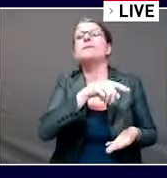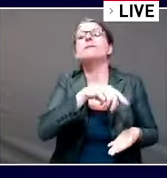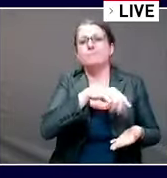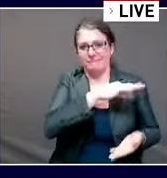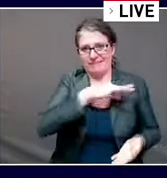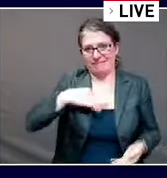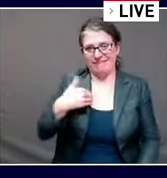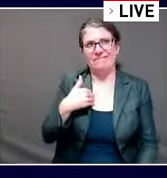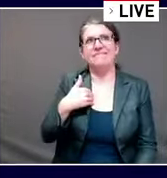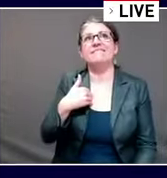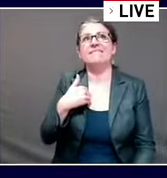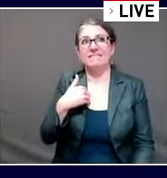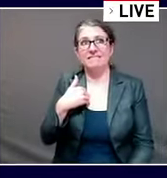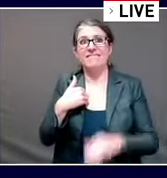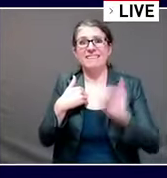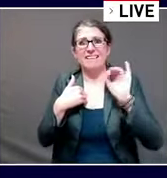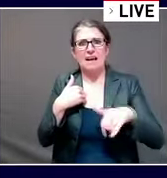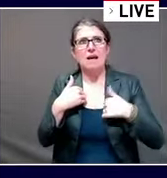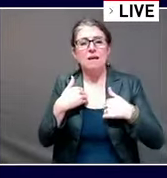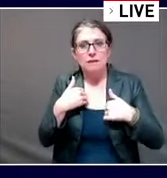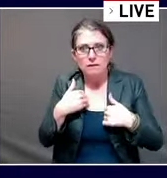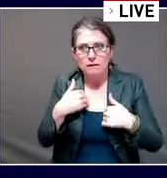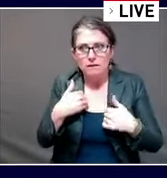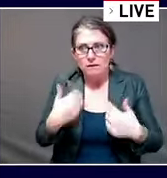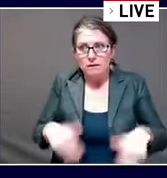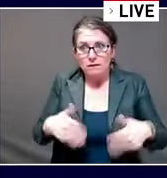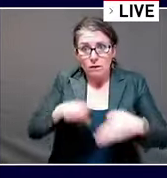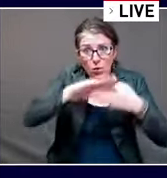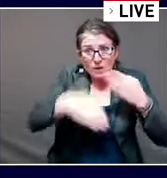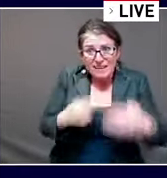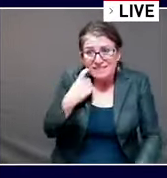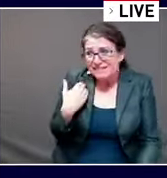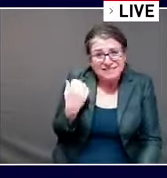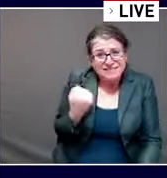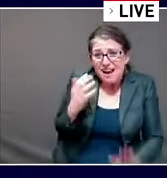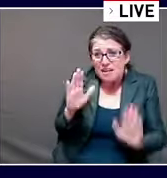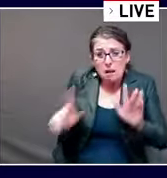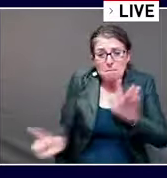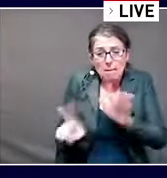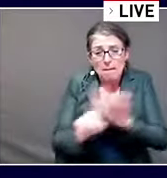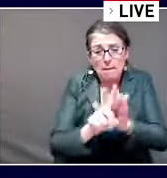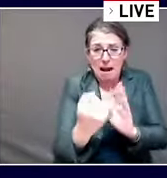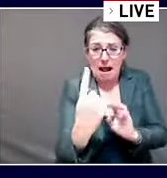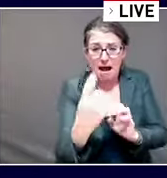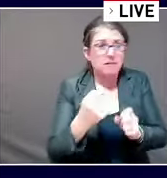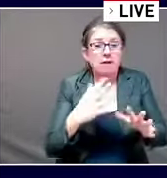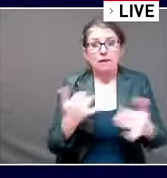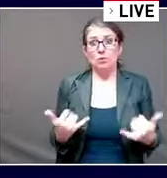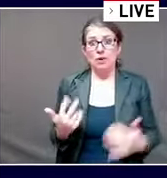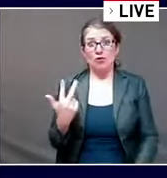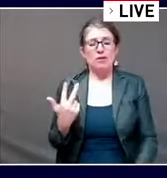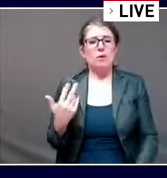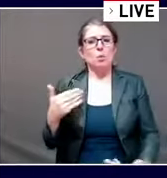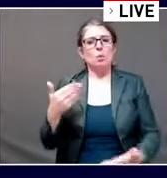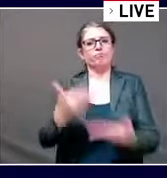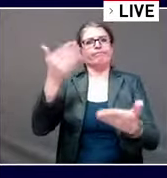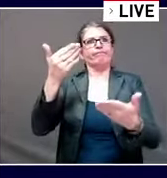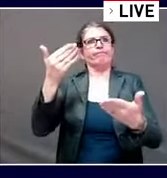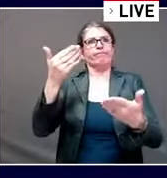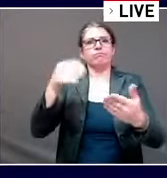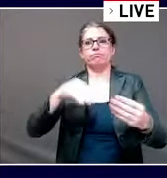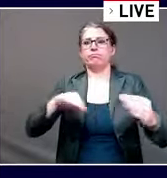seeded with ever increasing numbers of COVID-19 cases, and we're now starting to see patches in the form of outbreaks